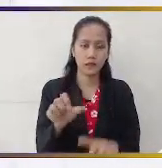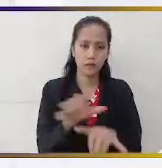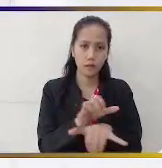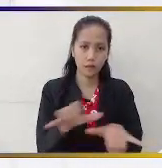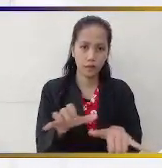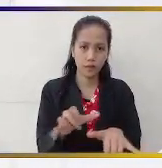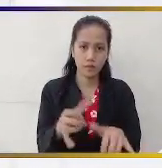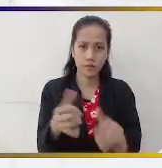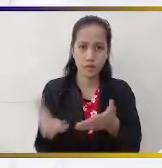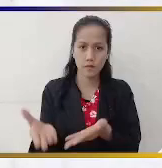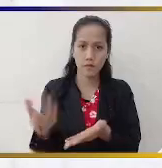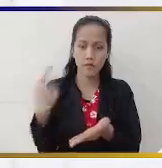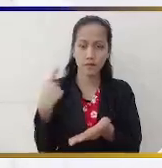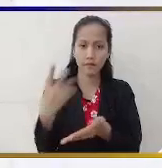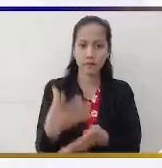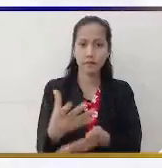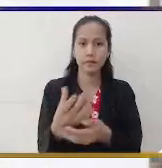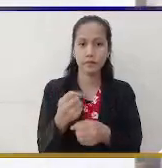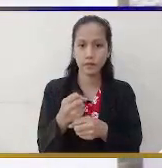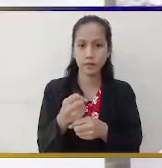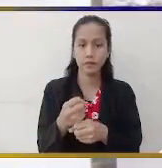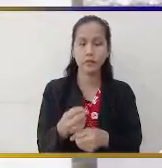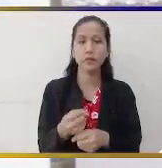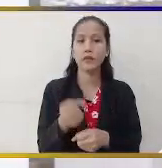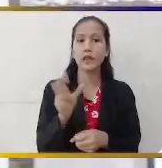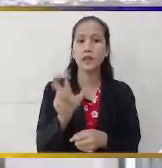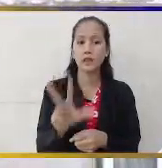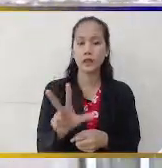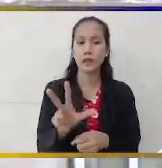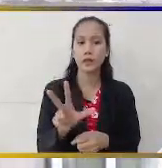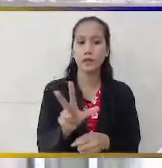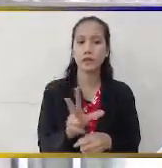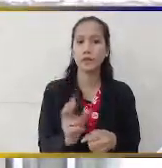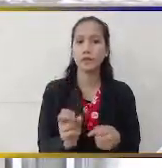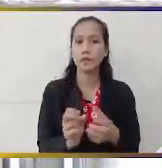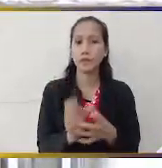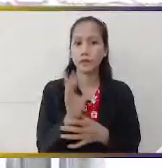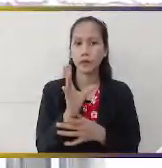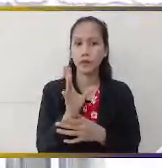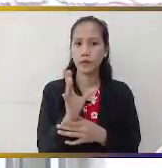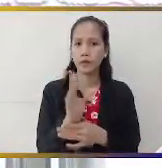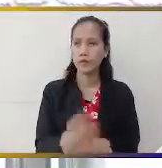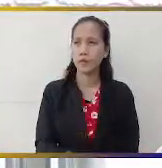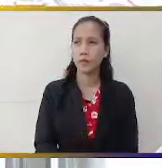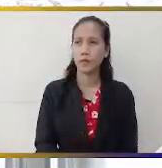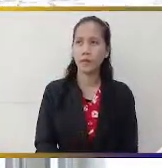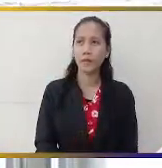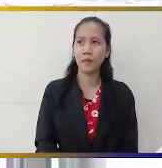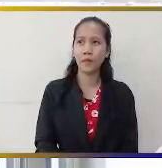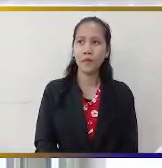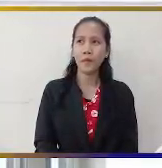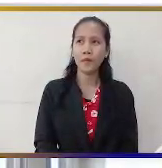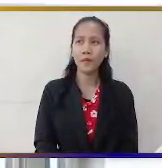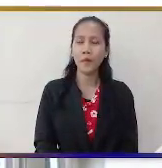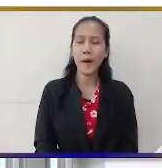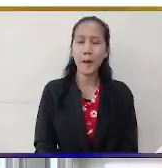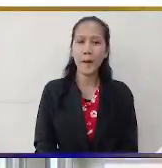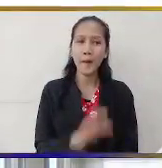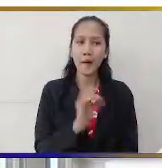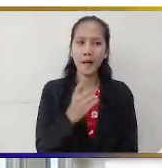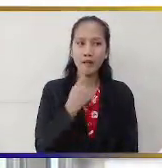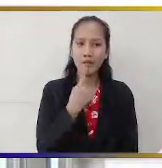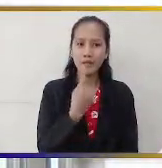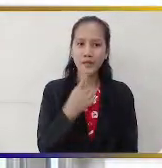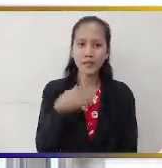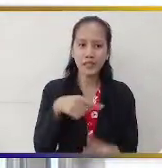proportion. So you give $5, and that's sacrificial. That's good. And you'll get more back